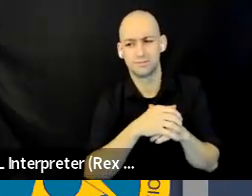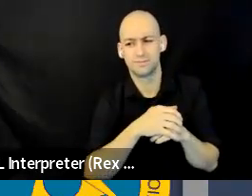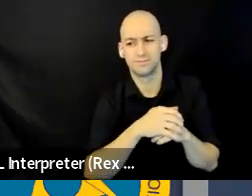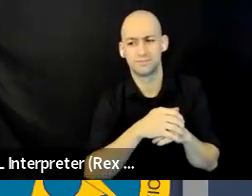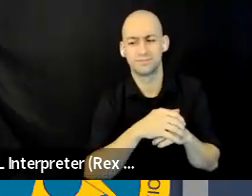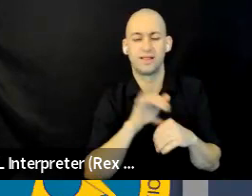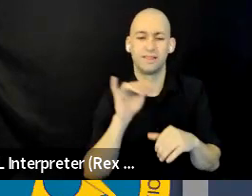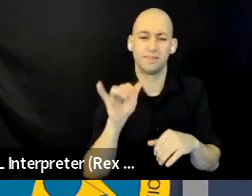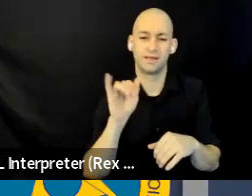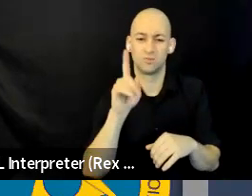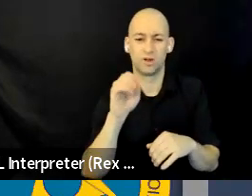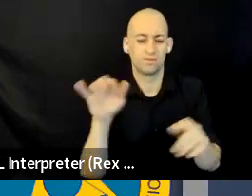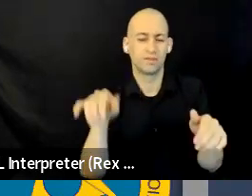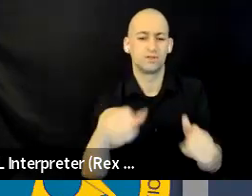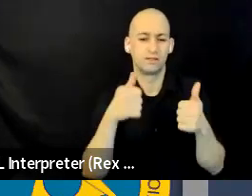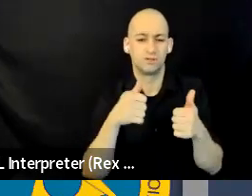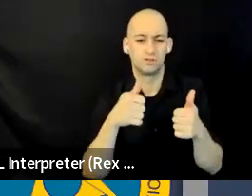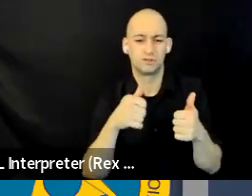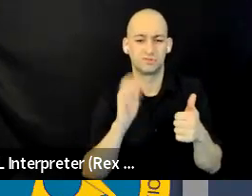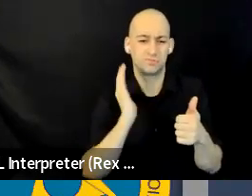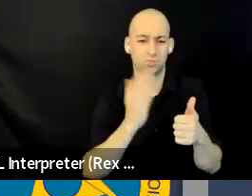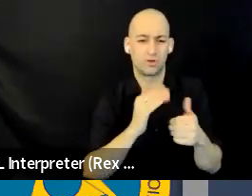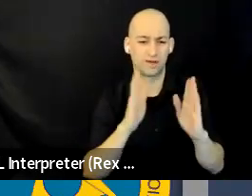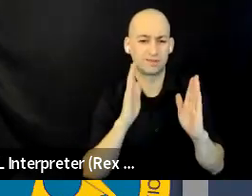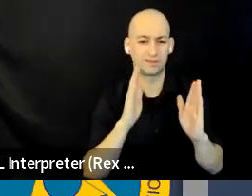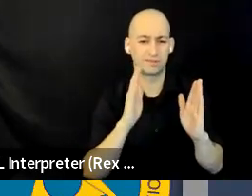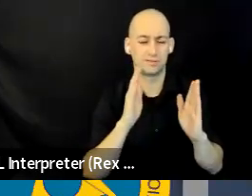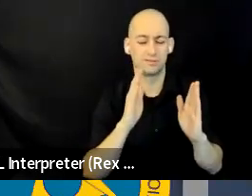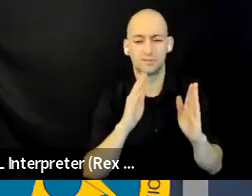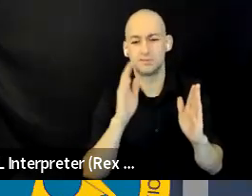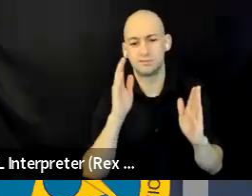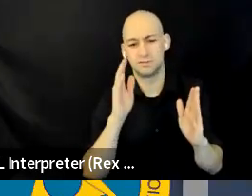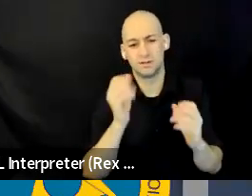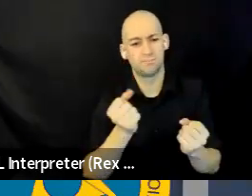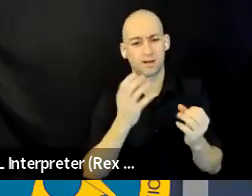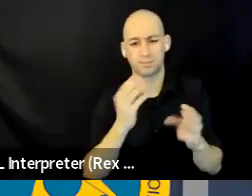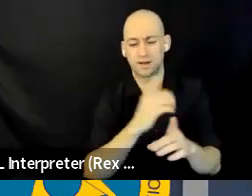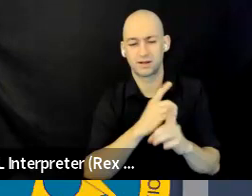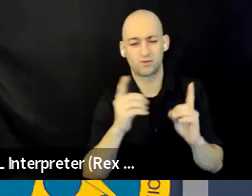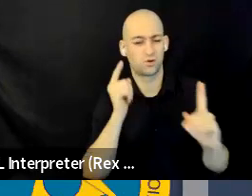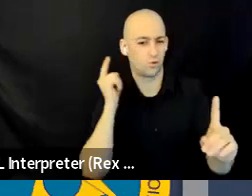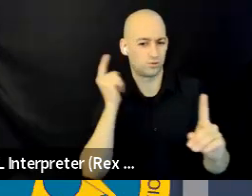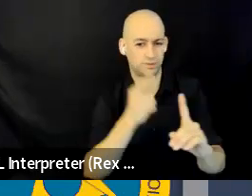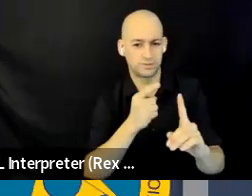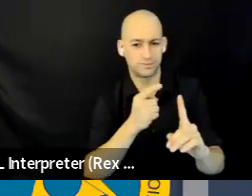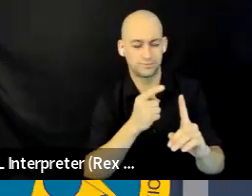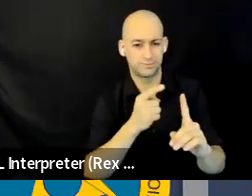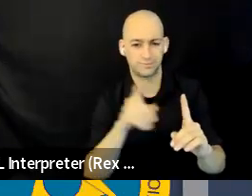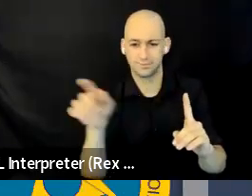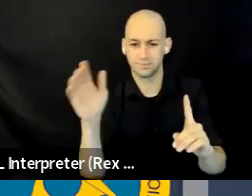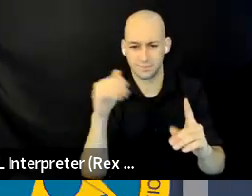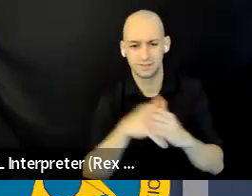You know, that's one of the challenges that we face, is we have multiple competing goals at the